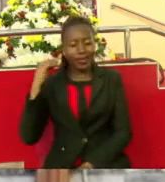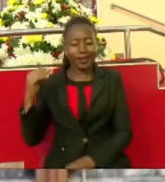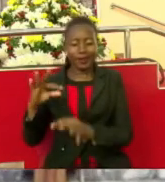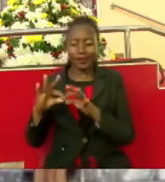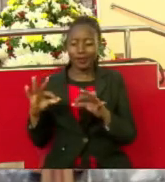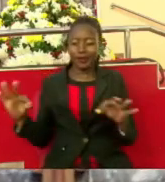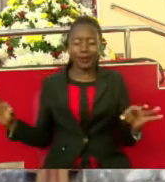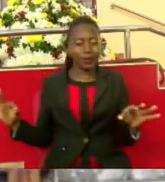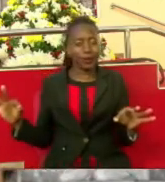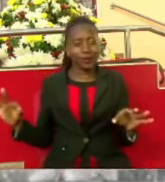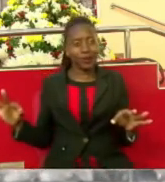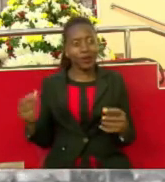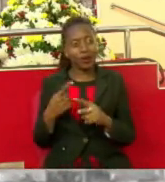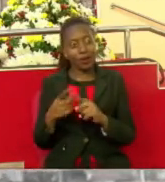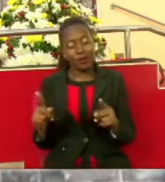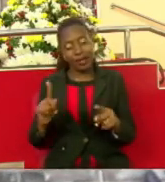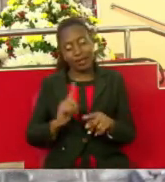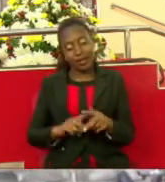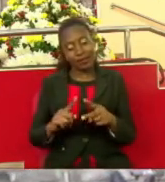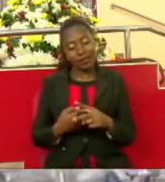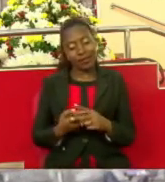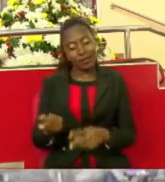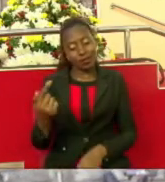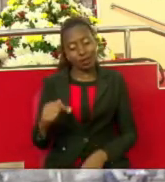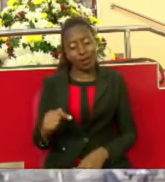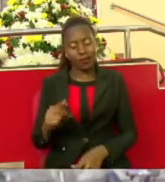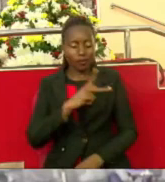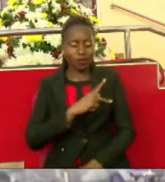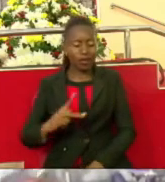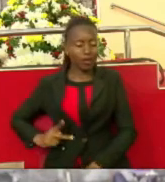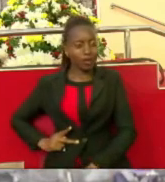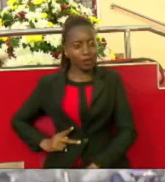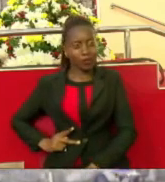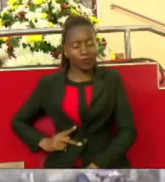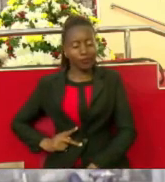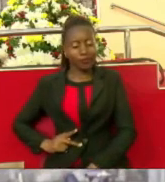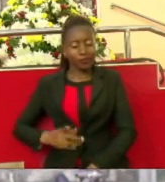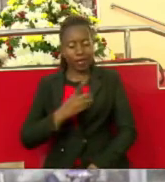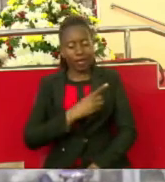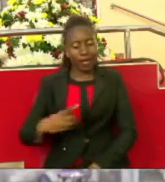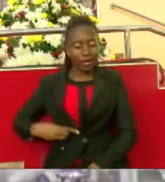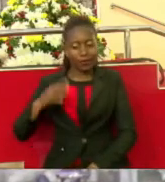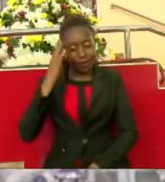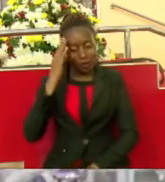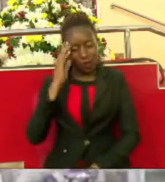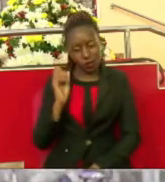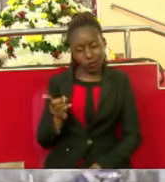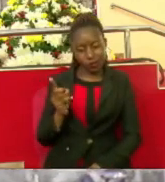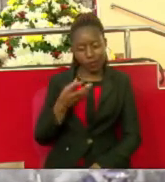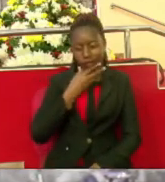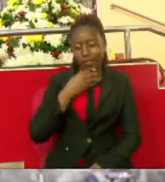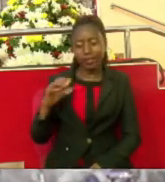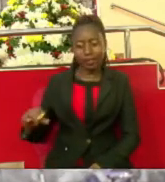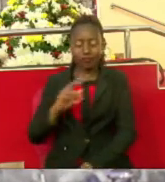But when he started coming to the kingdom, lakini wakati alianza kuja katika ufalme, David knew how powerful his son can be. Daudi alijua